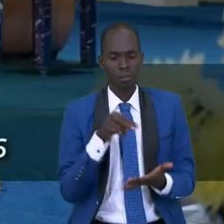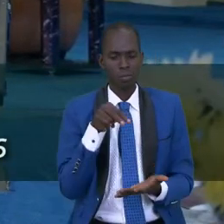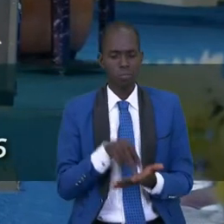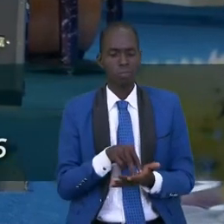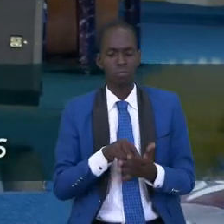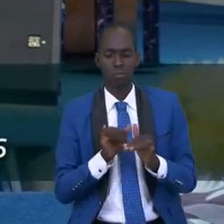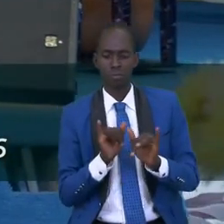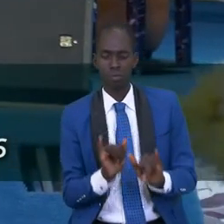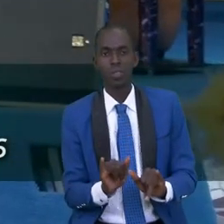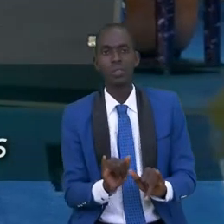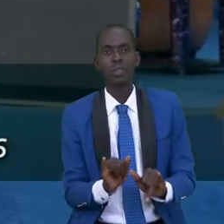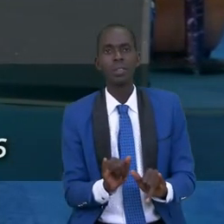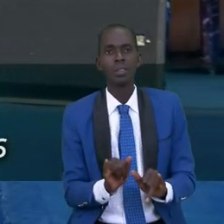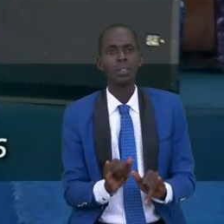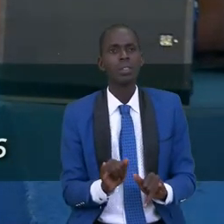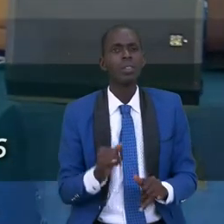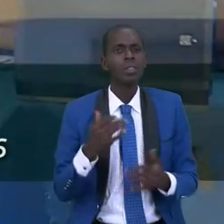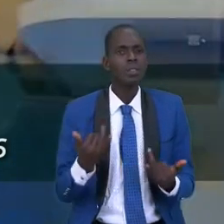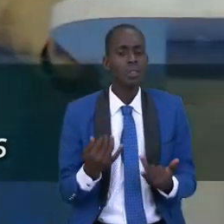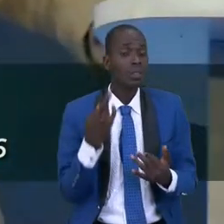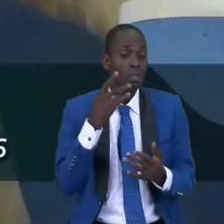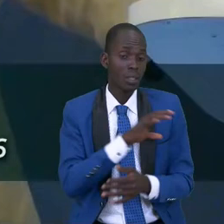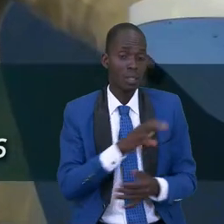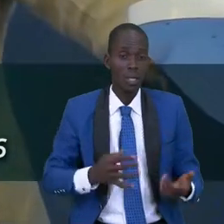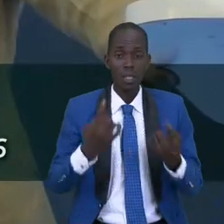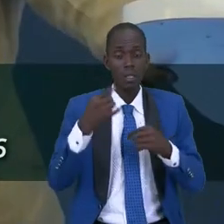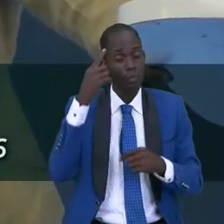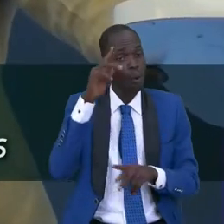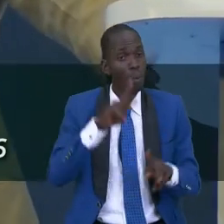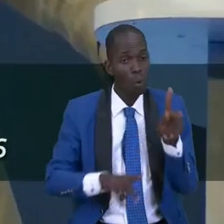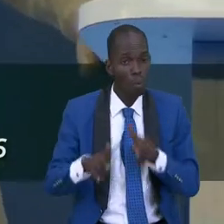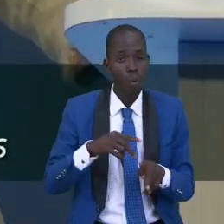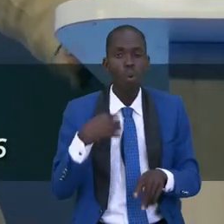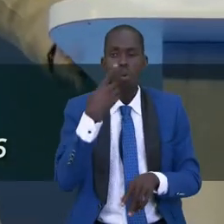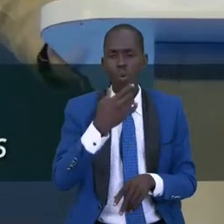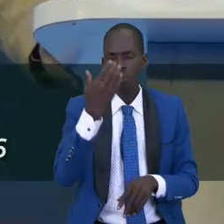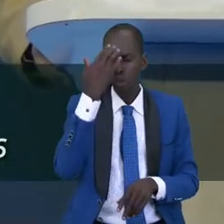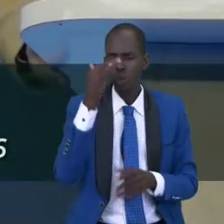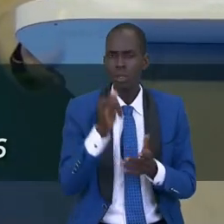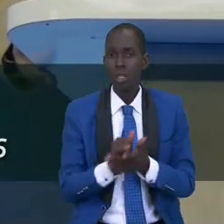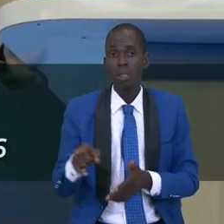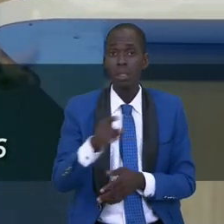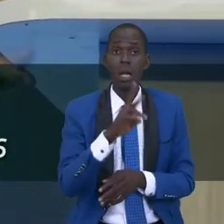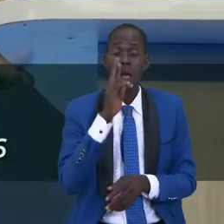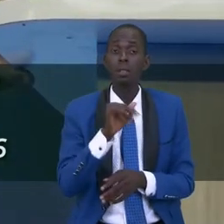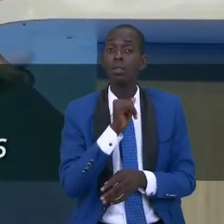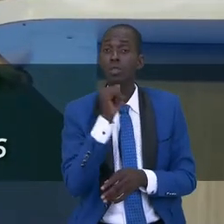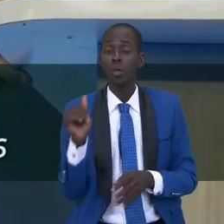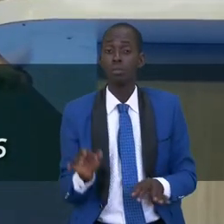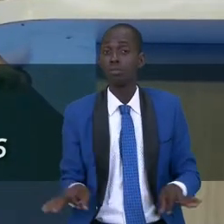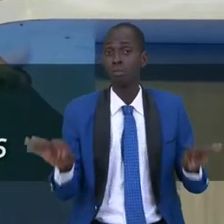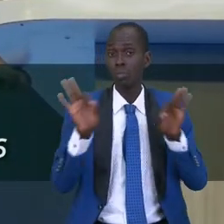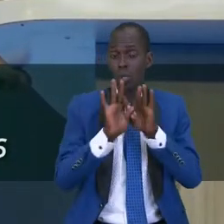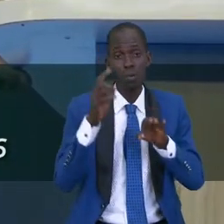stood still. He came for people who know that they are not qualified for any good